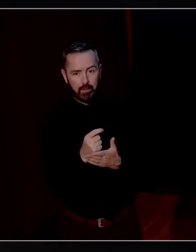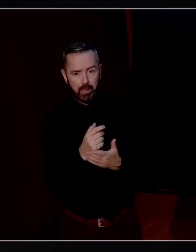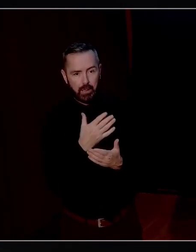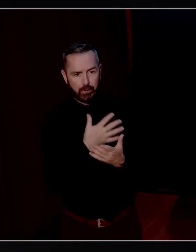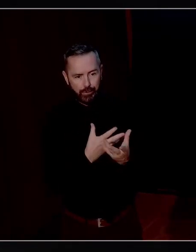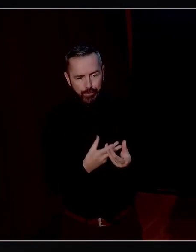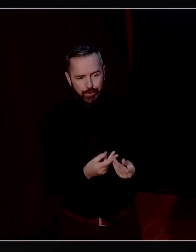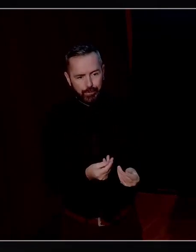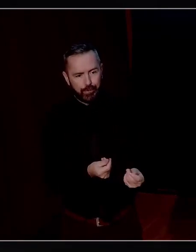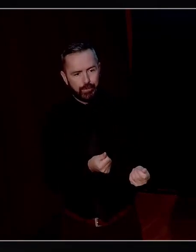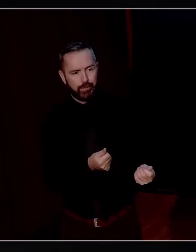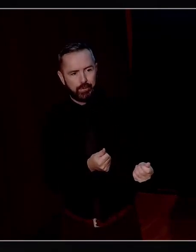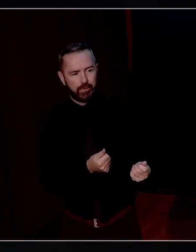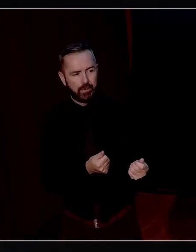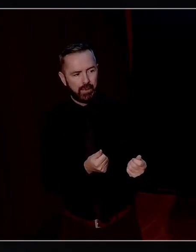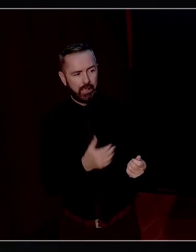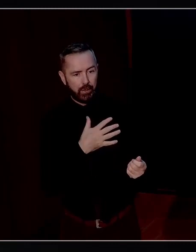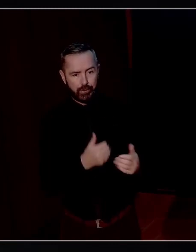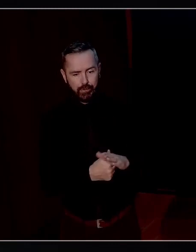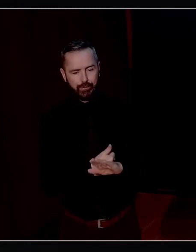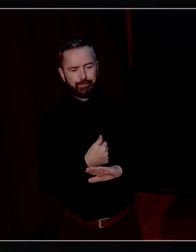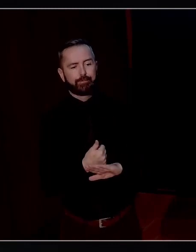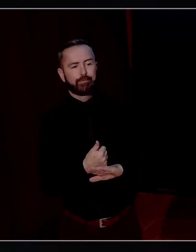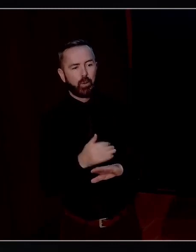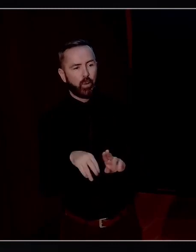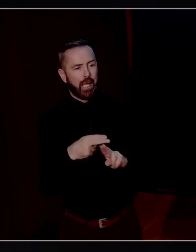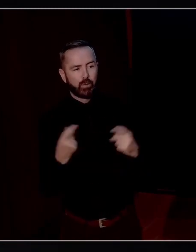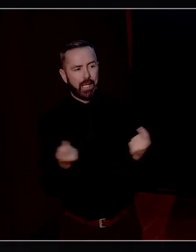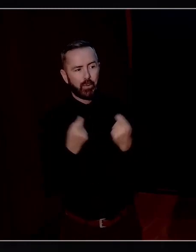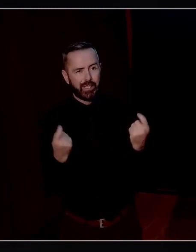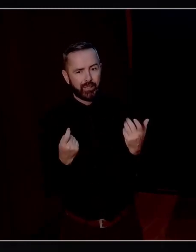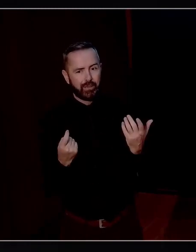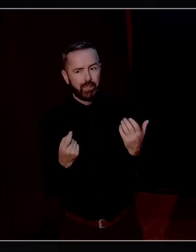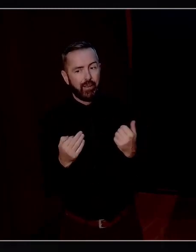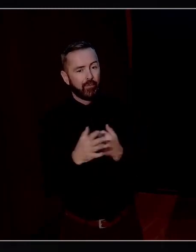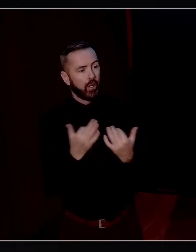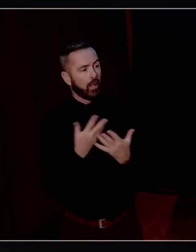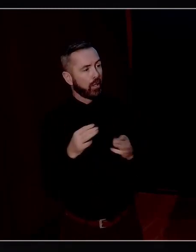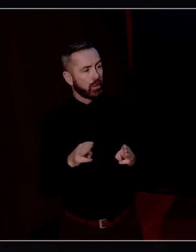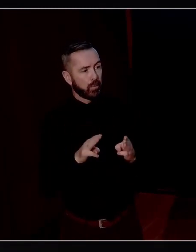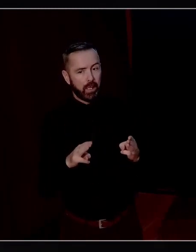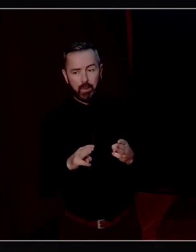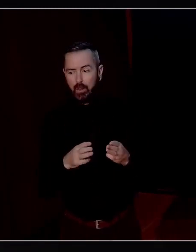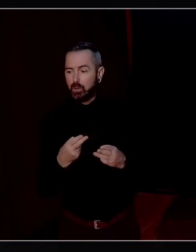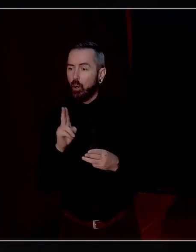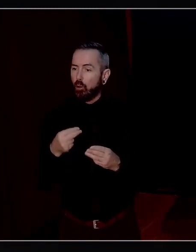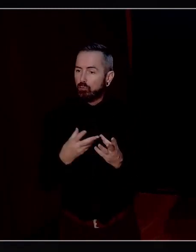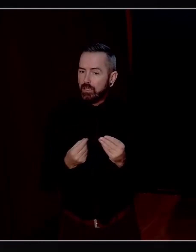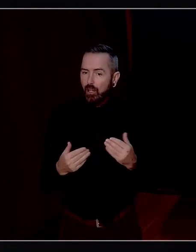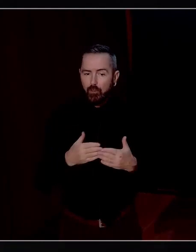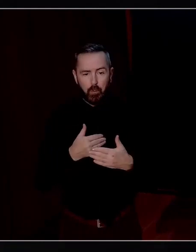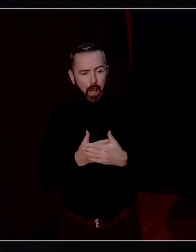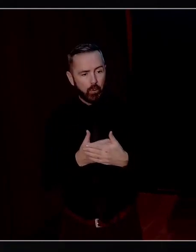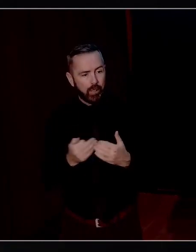It almost surreptitiously came into existence. For many, it was a truncated version with an unresolved boundaries.